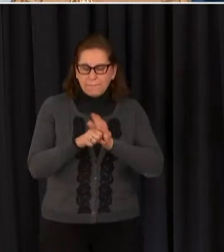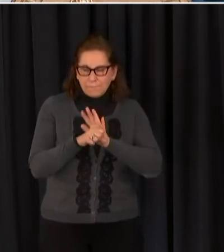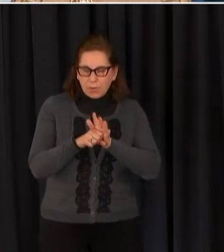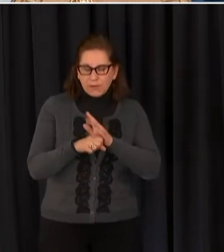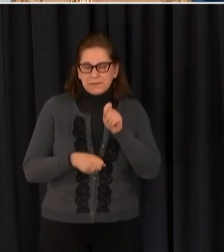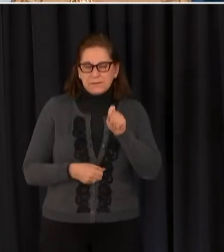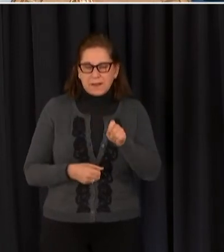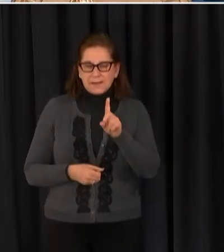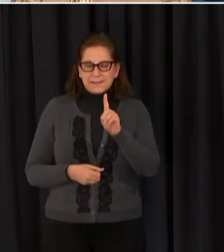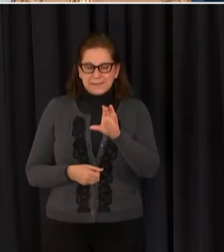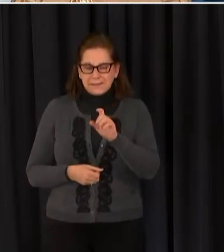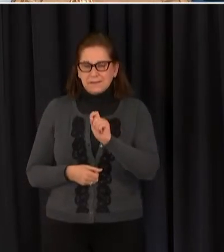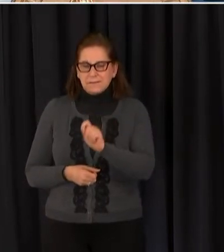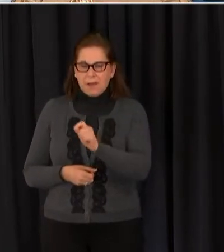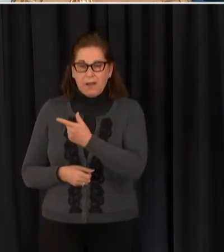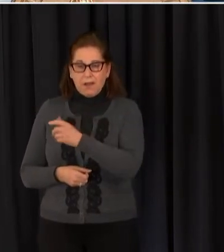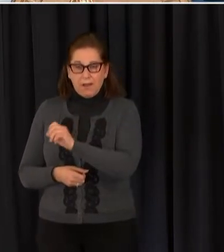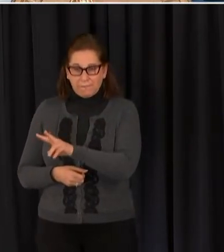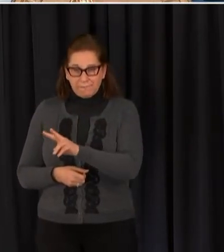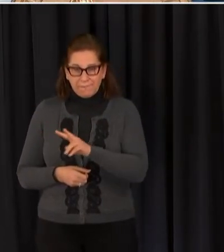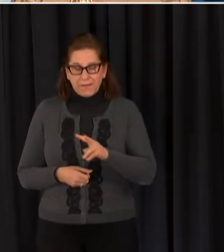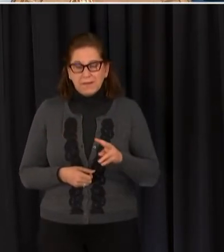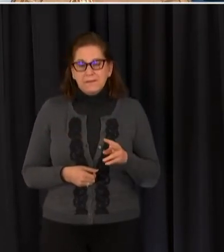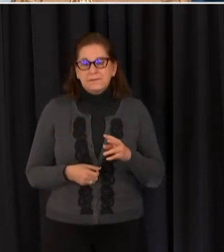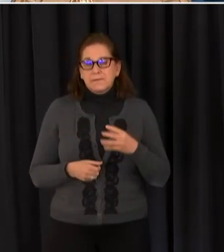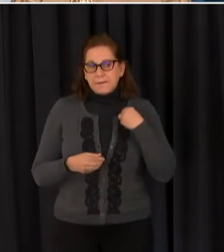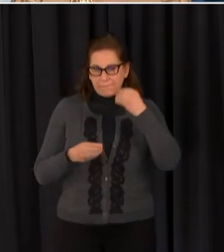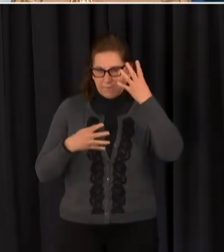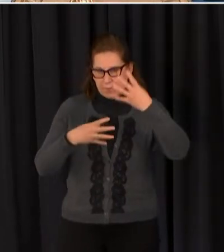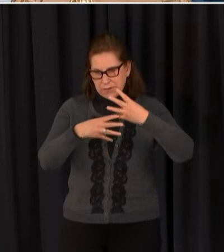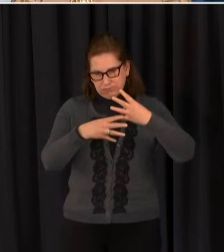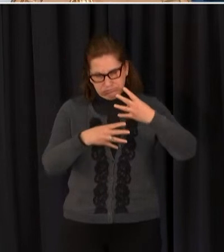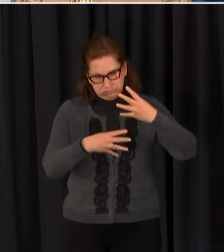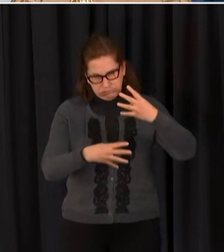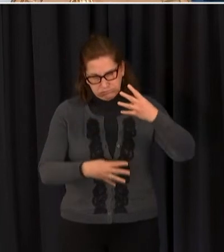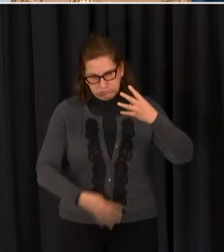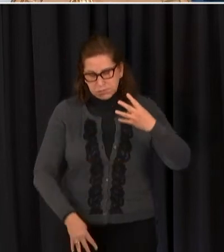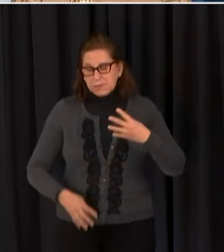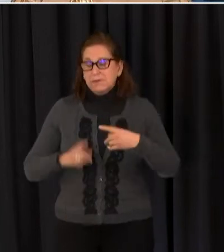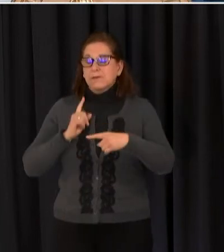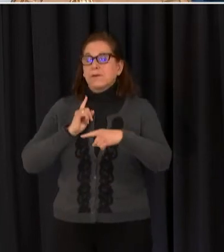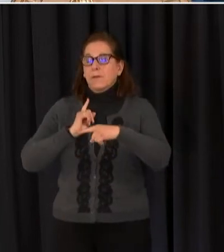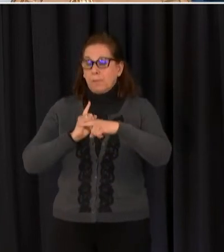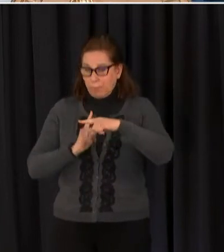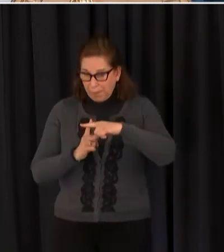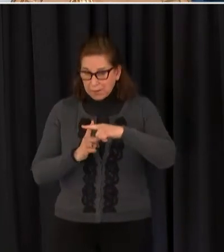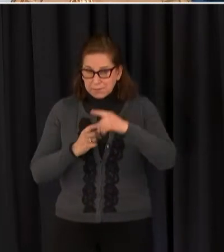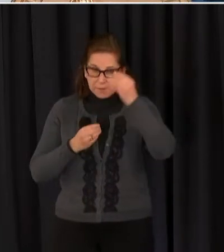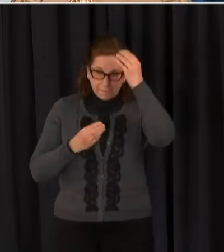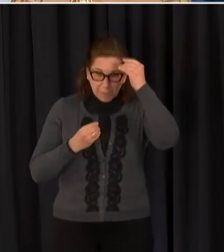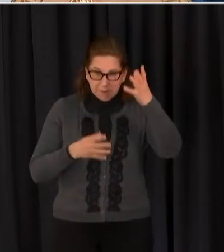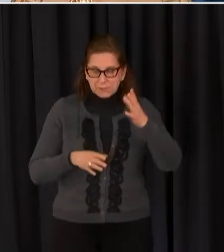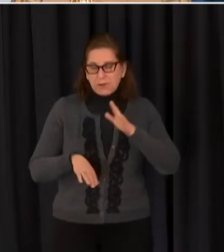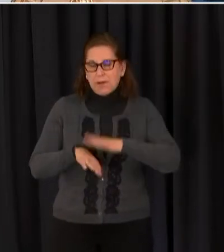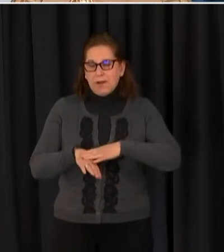coronavirus.dc.gov, our vaccine distribution progress, including the number of first